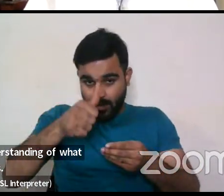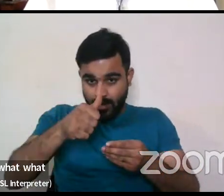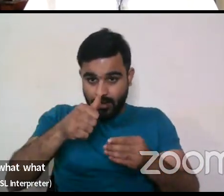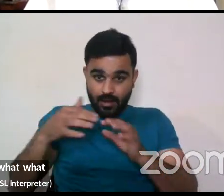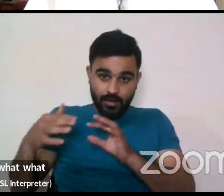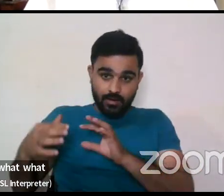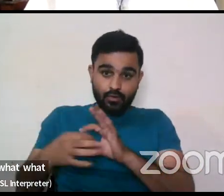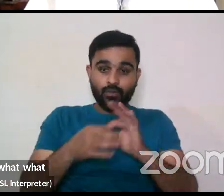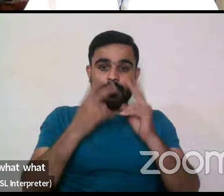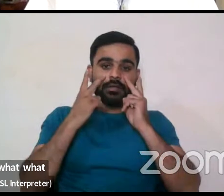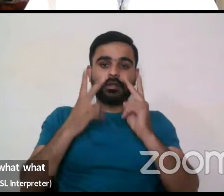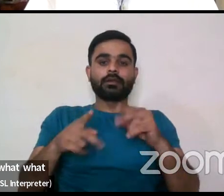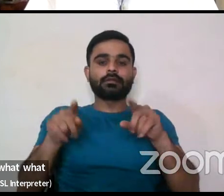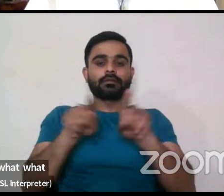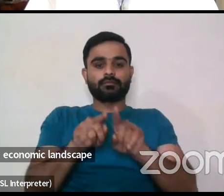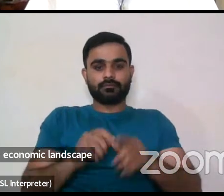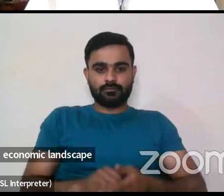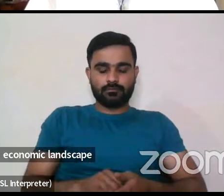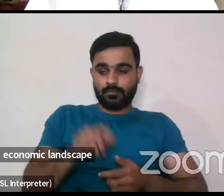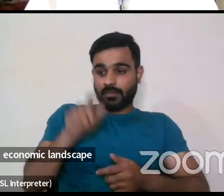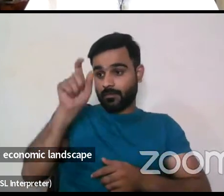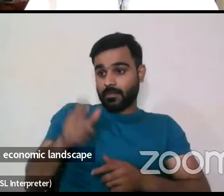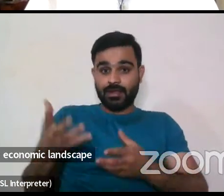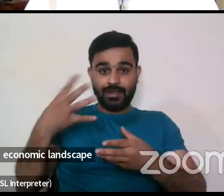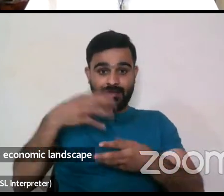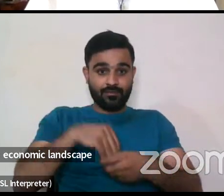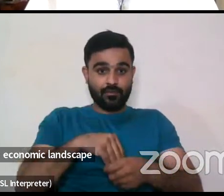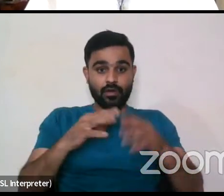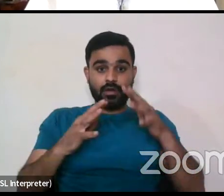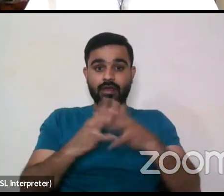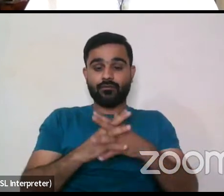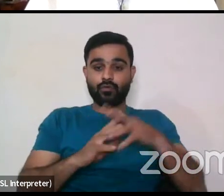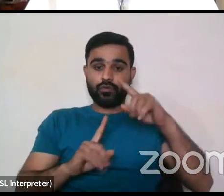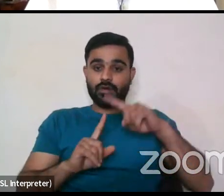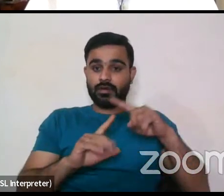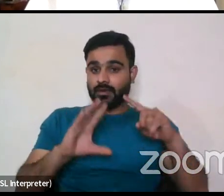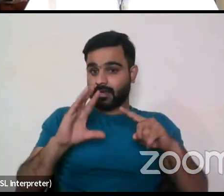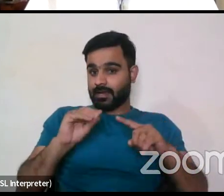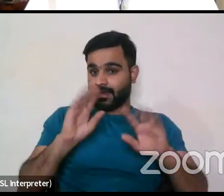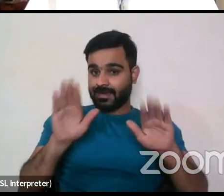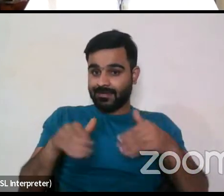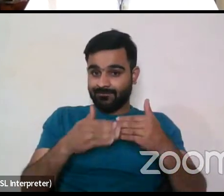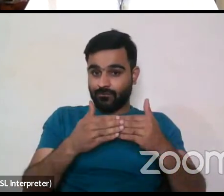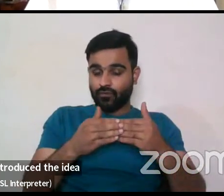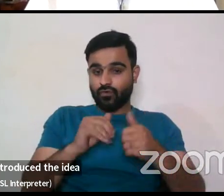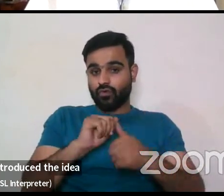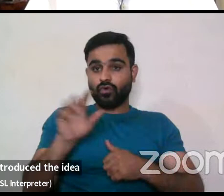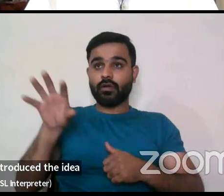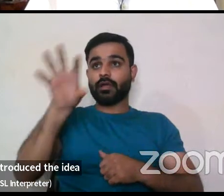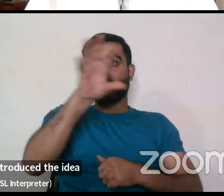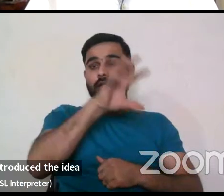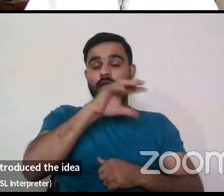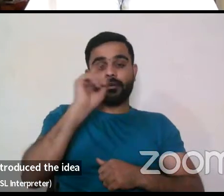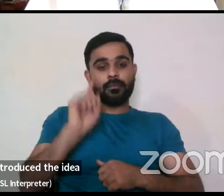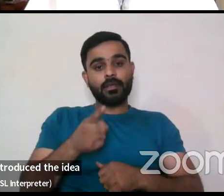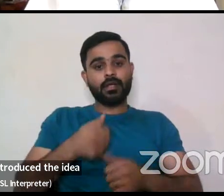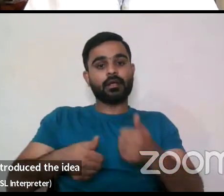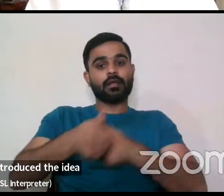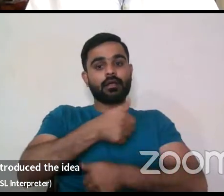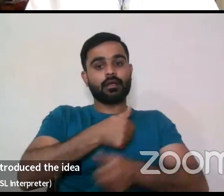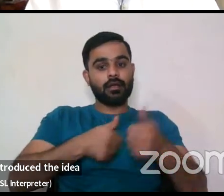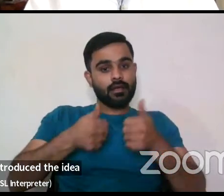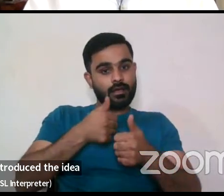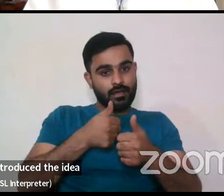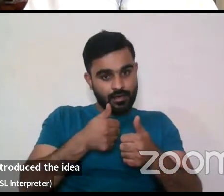should look like. So when they engaged, when the WTO introduced the idea that every country should have there should